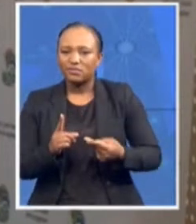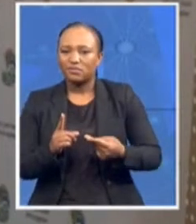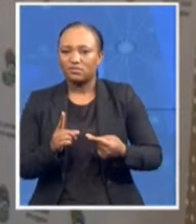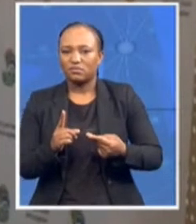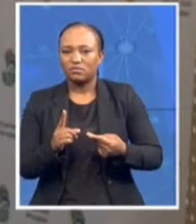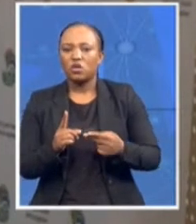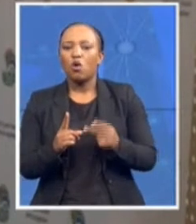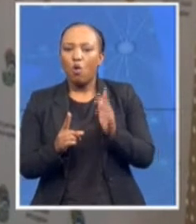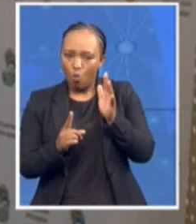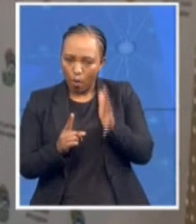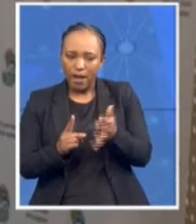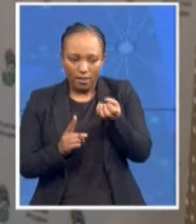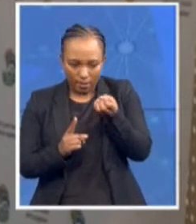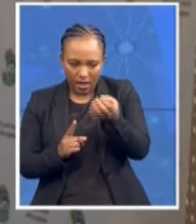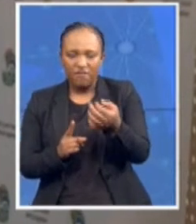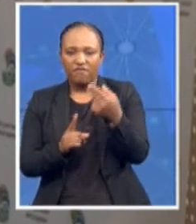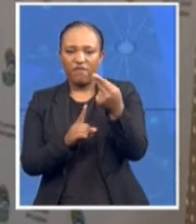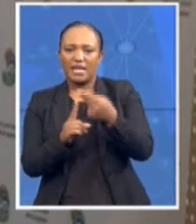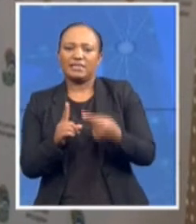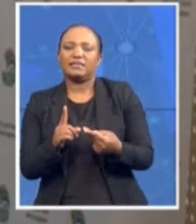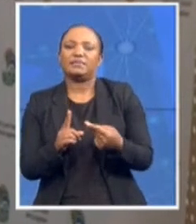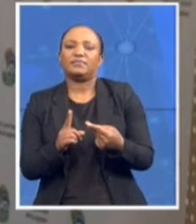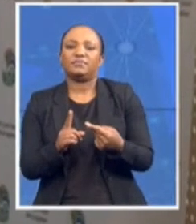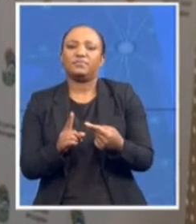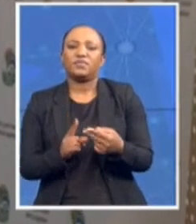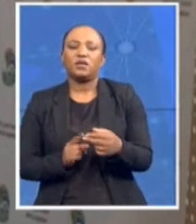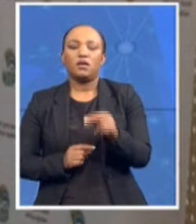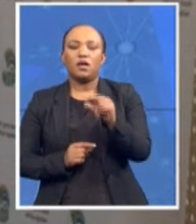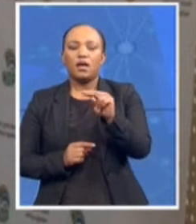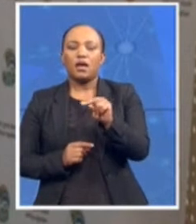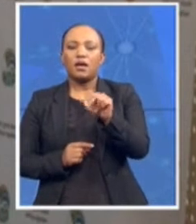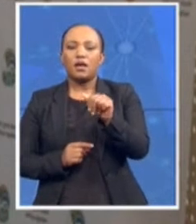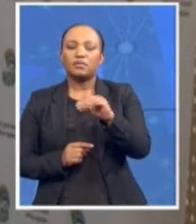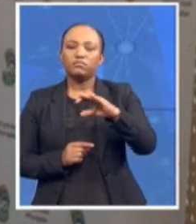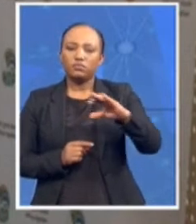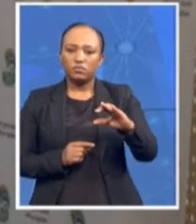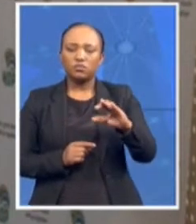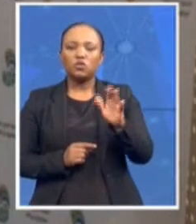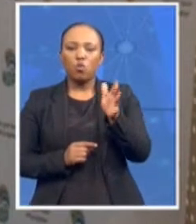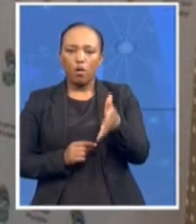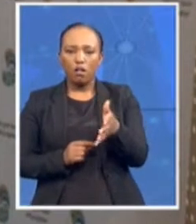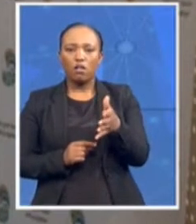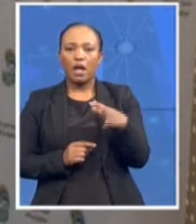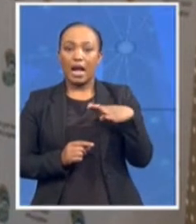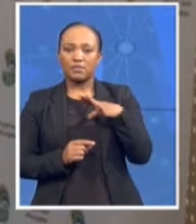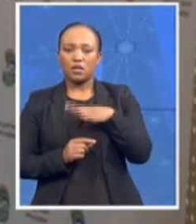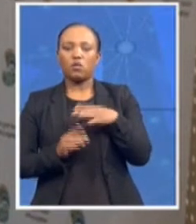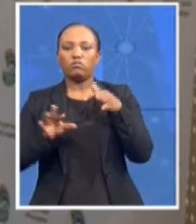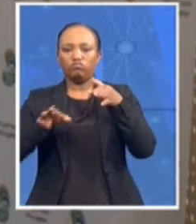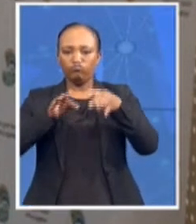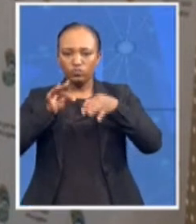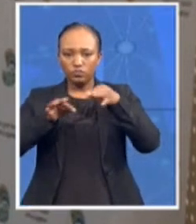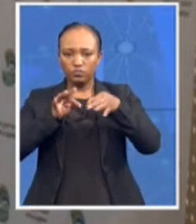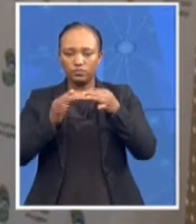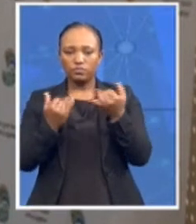Arts Council to take us through on this report. and